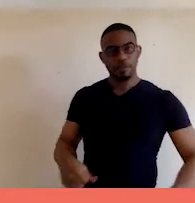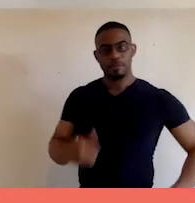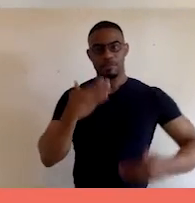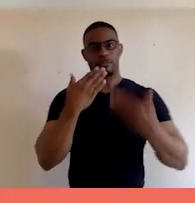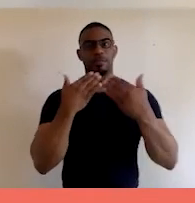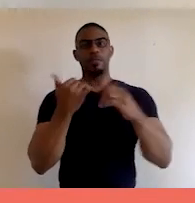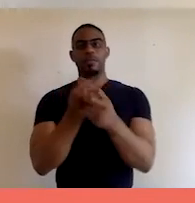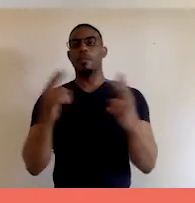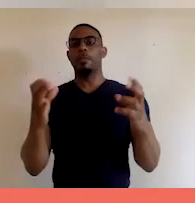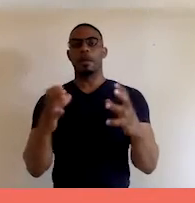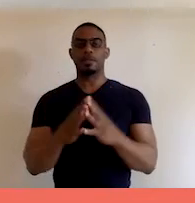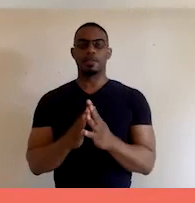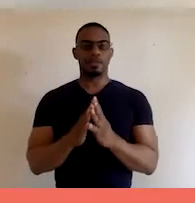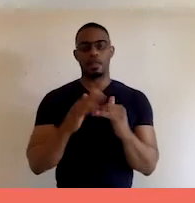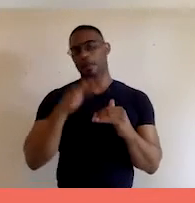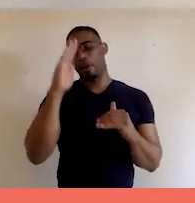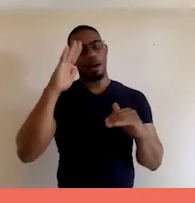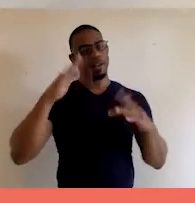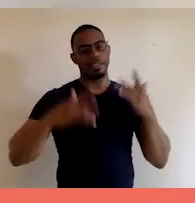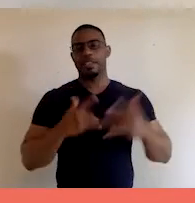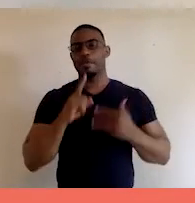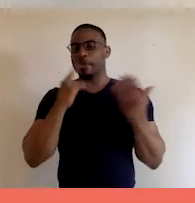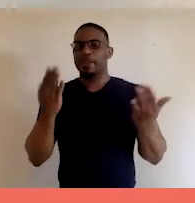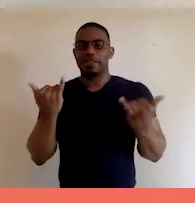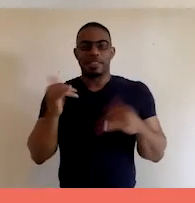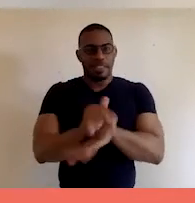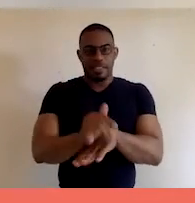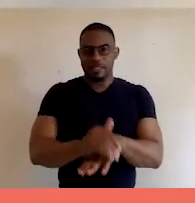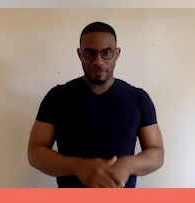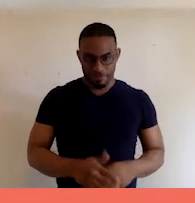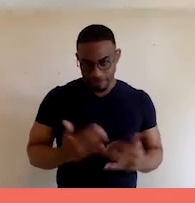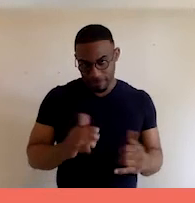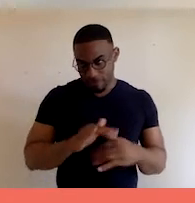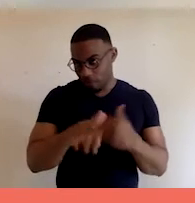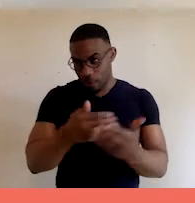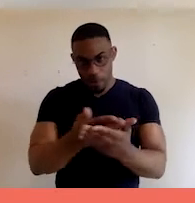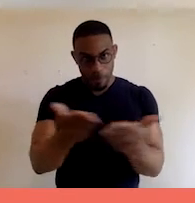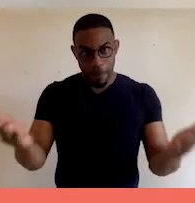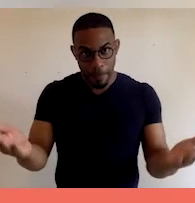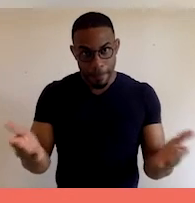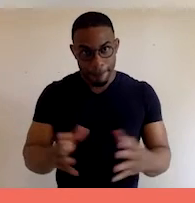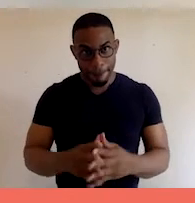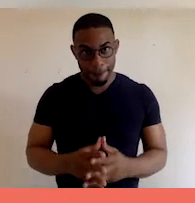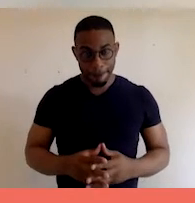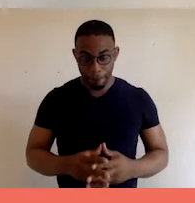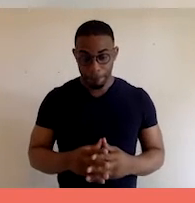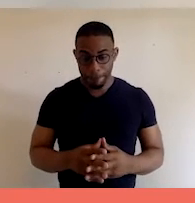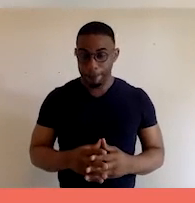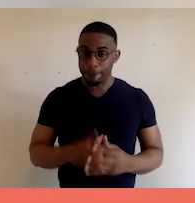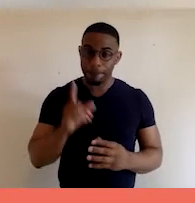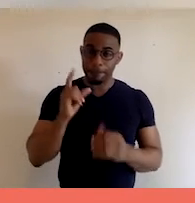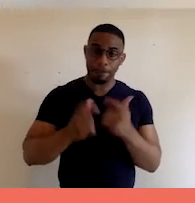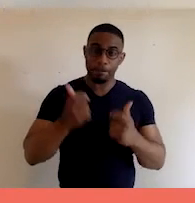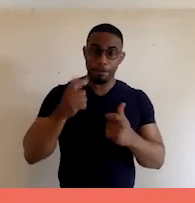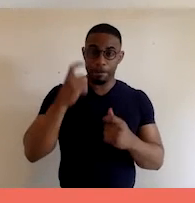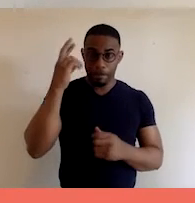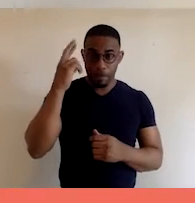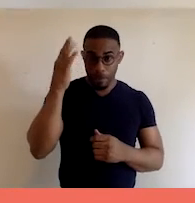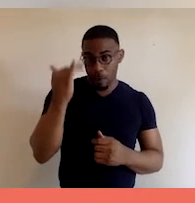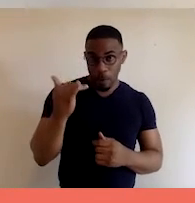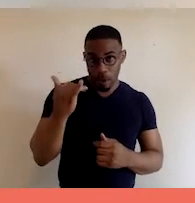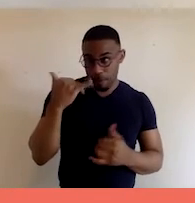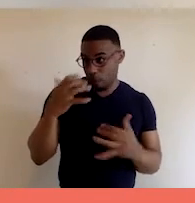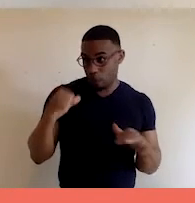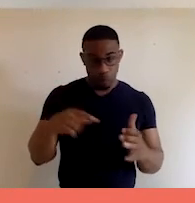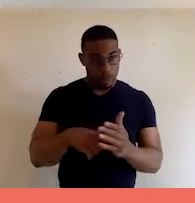you very much. I'm beyond excited to be here tonight and today with all of you. One of the big reasons why I even wanted to